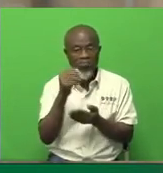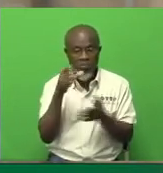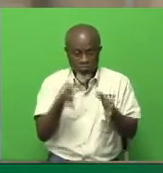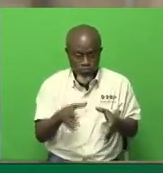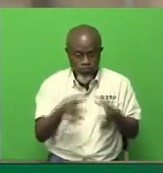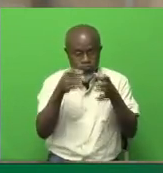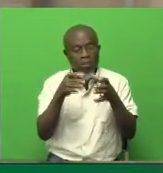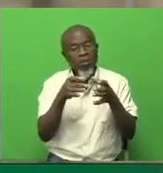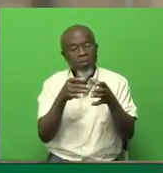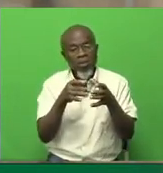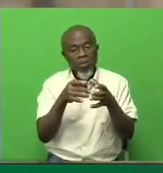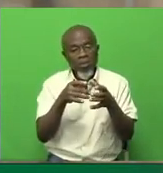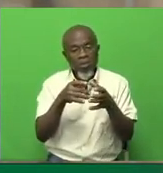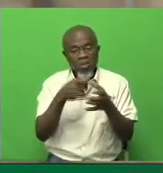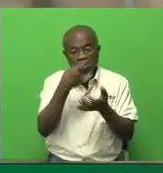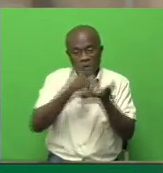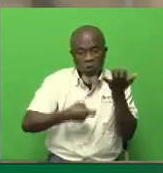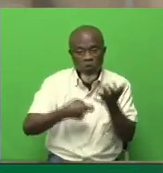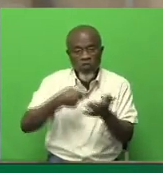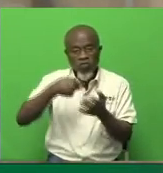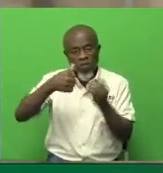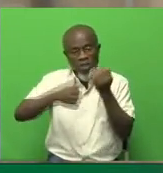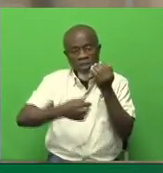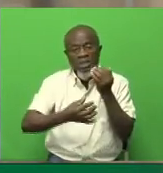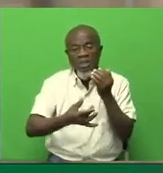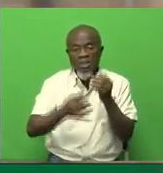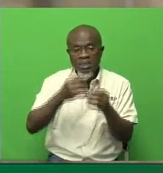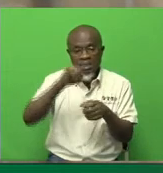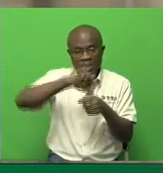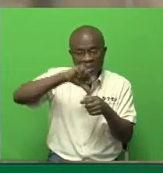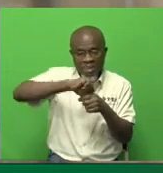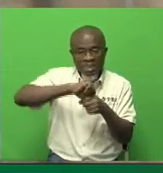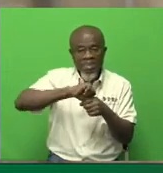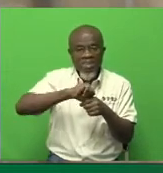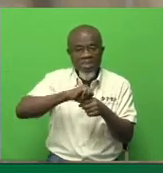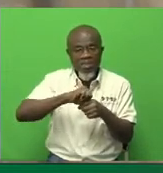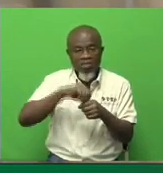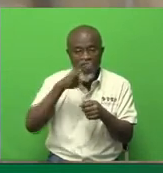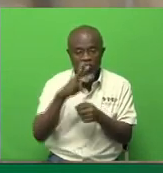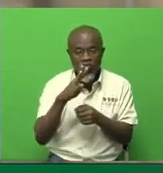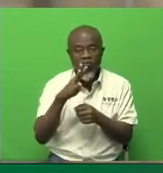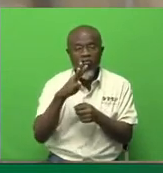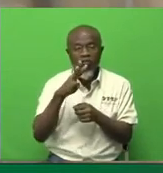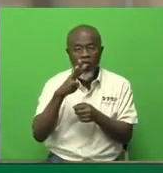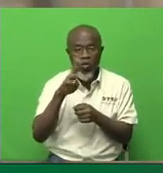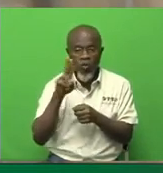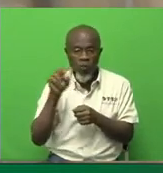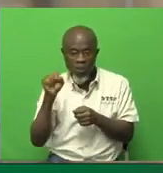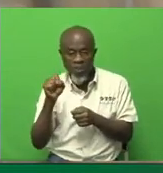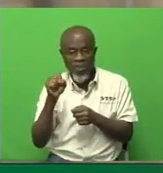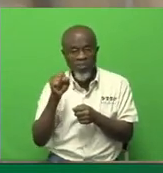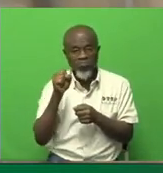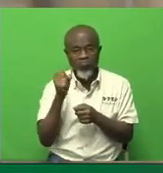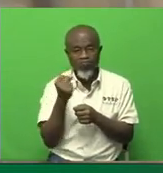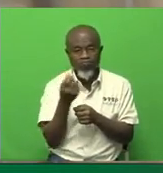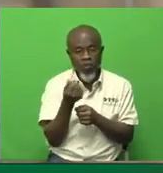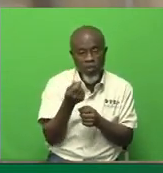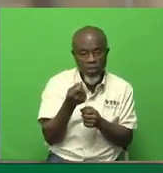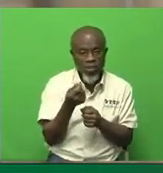the price of gas was averaging four dollars for US dollars per mmbtu